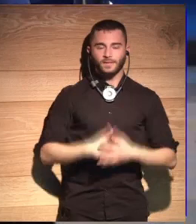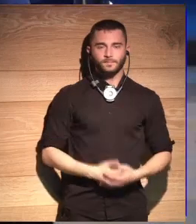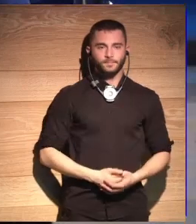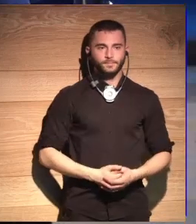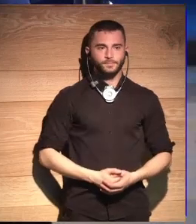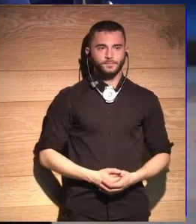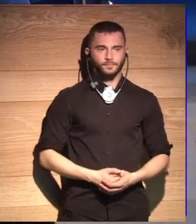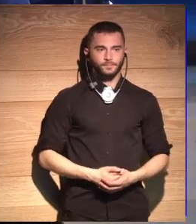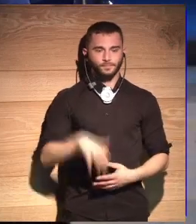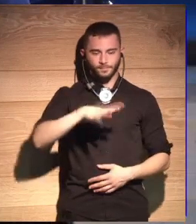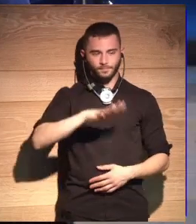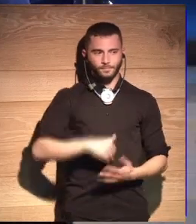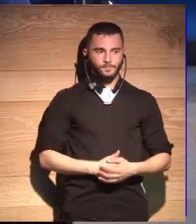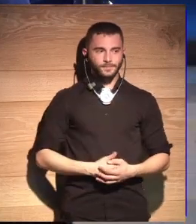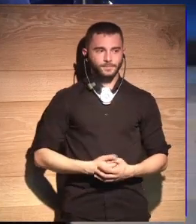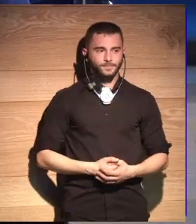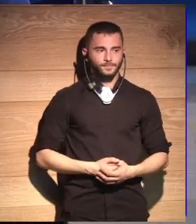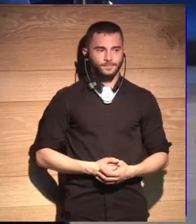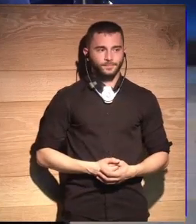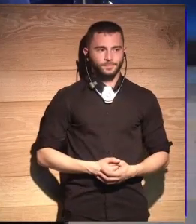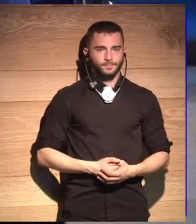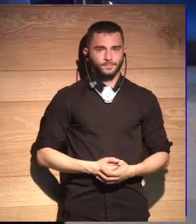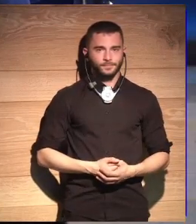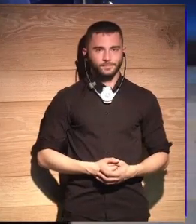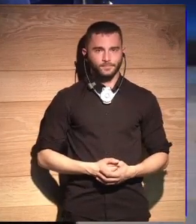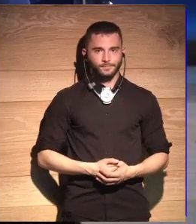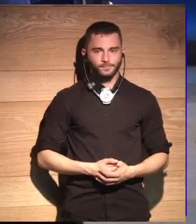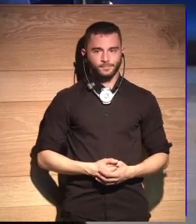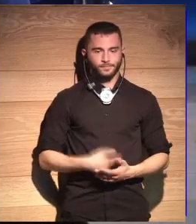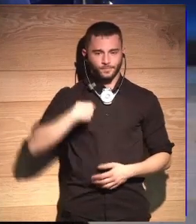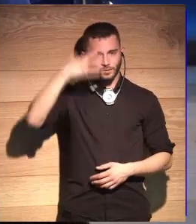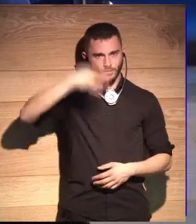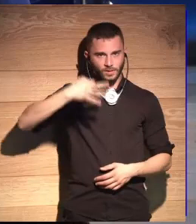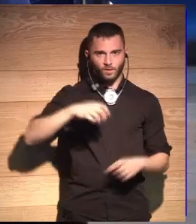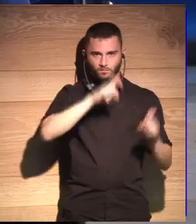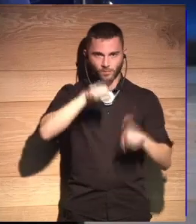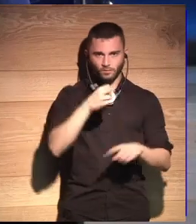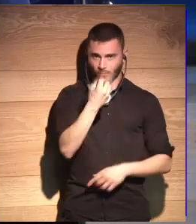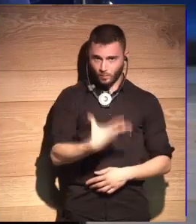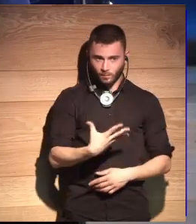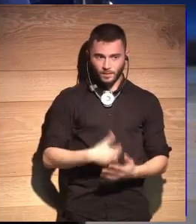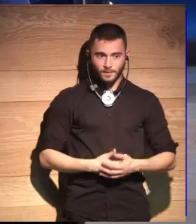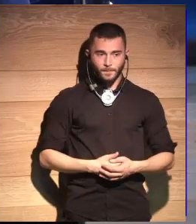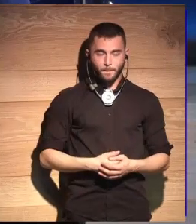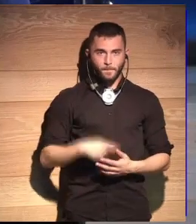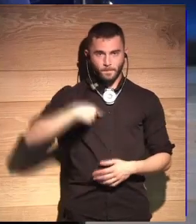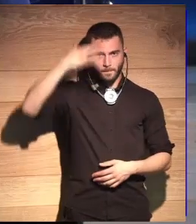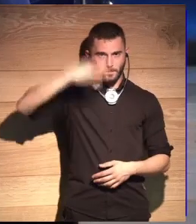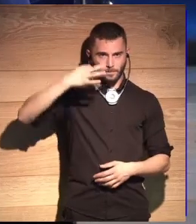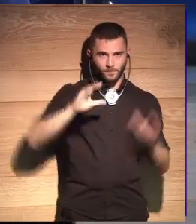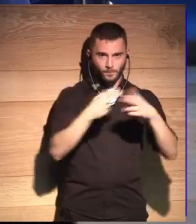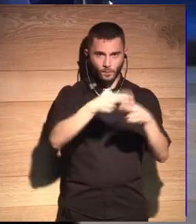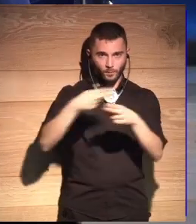you. It's a very good question. I mean, I think that parties are in some cases